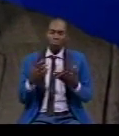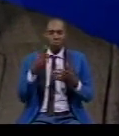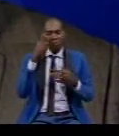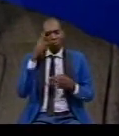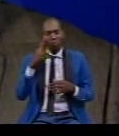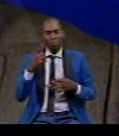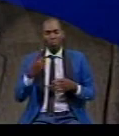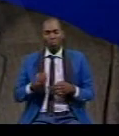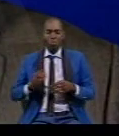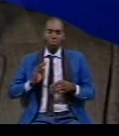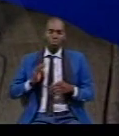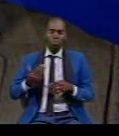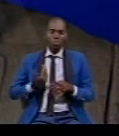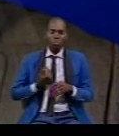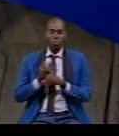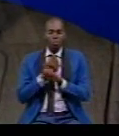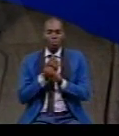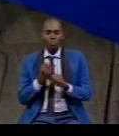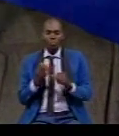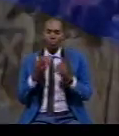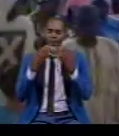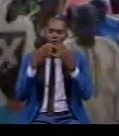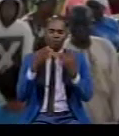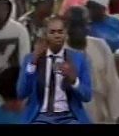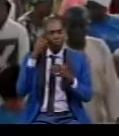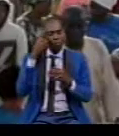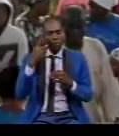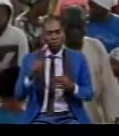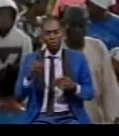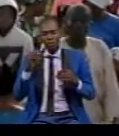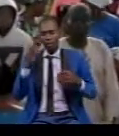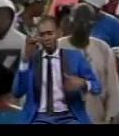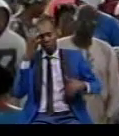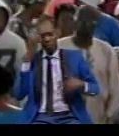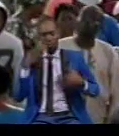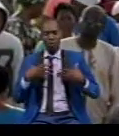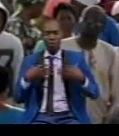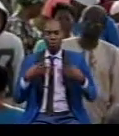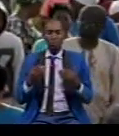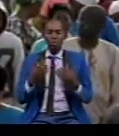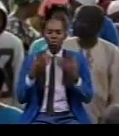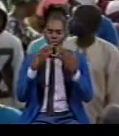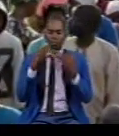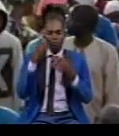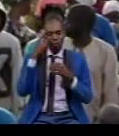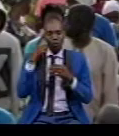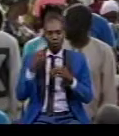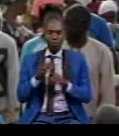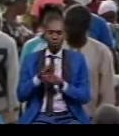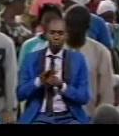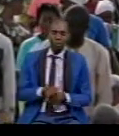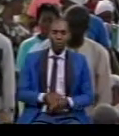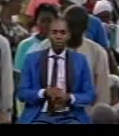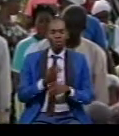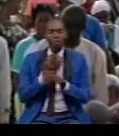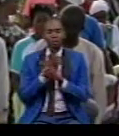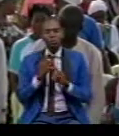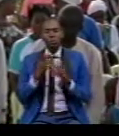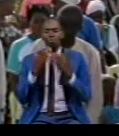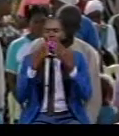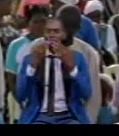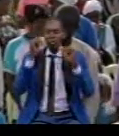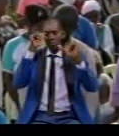take him for your support. That faith, that belief, that reliance on